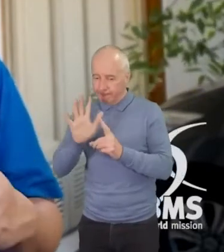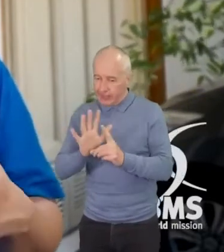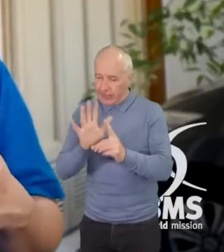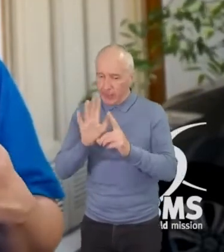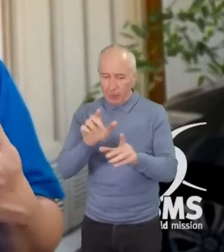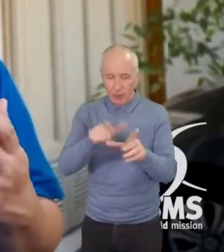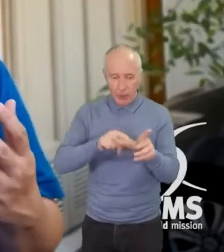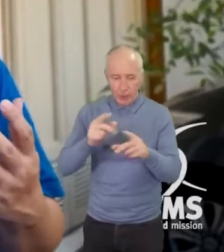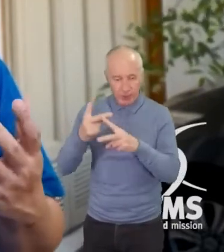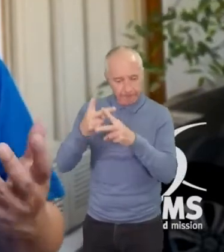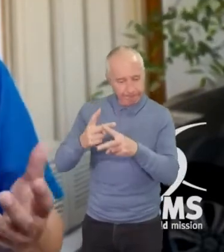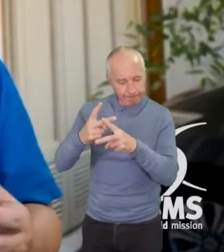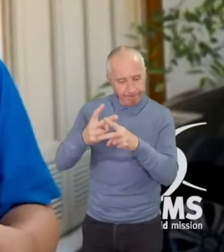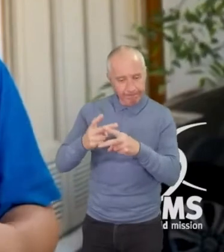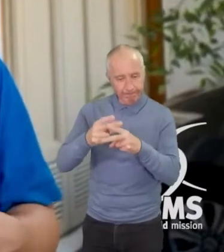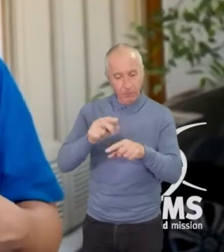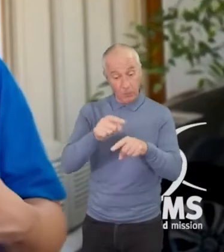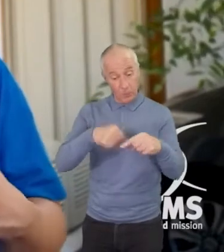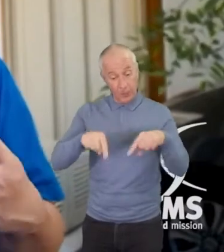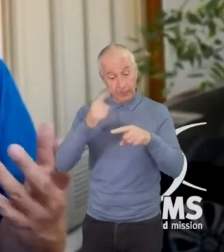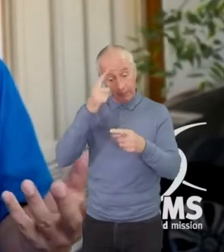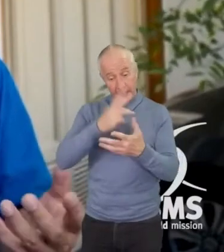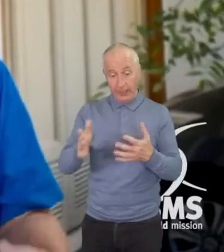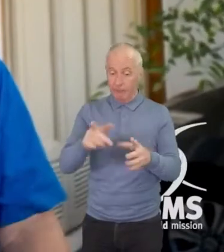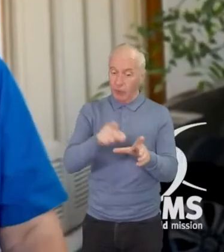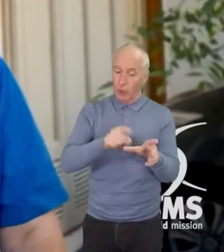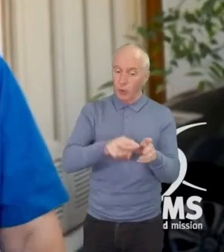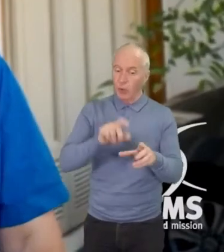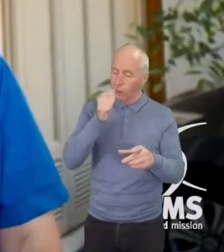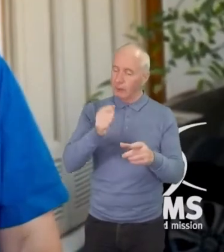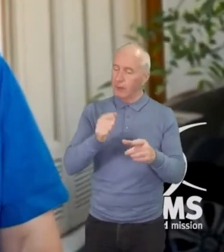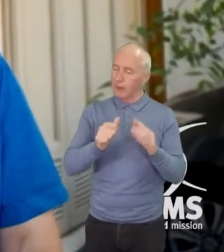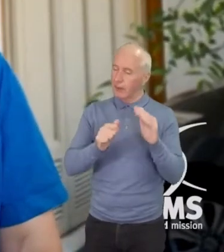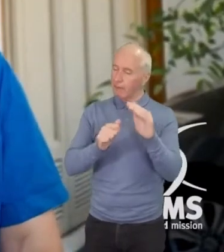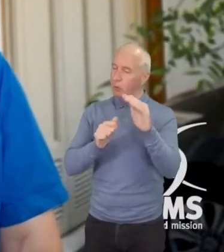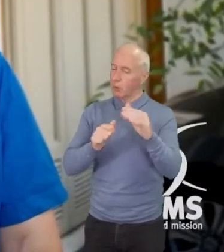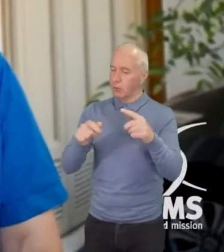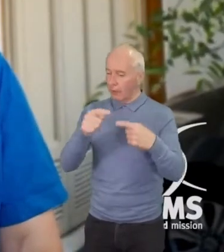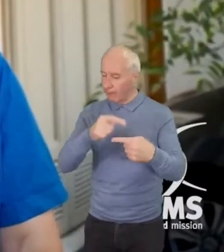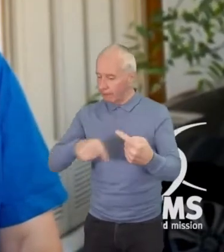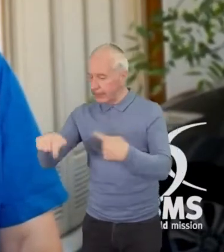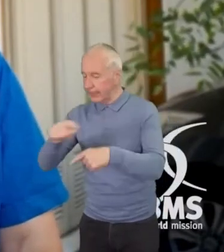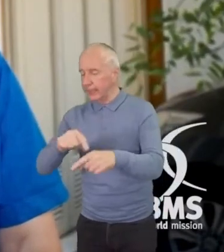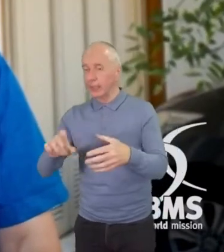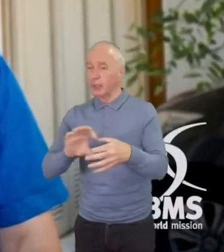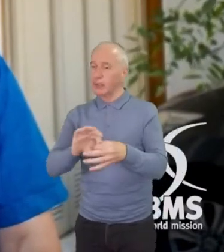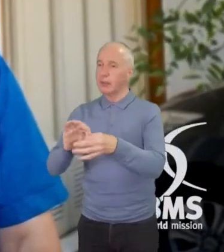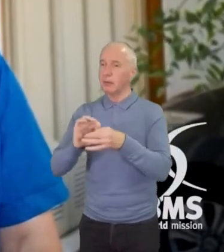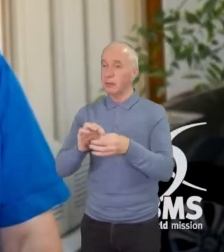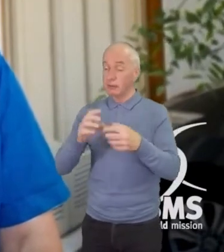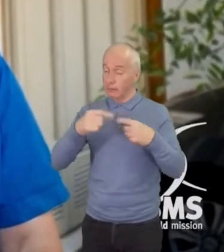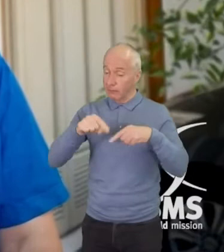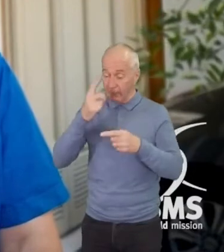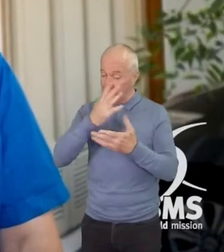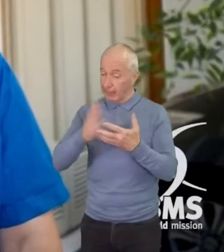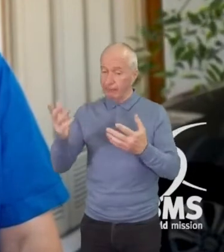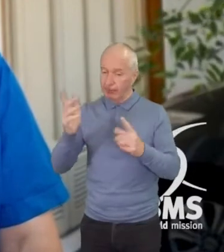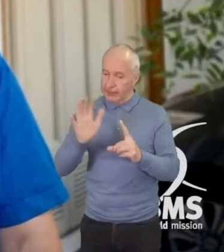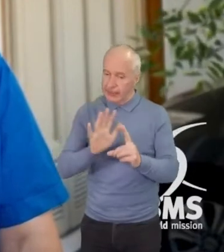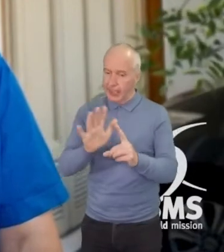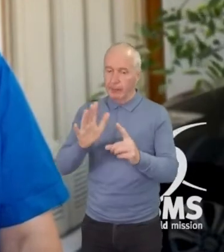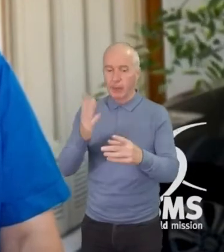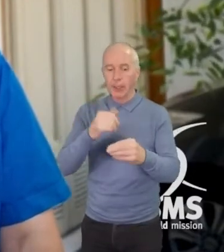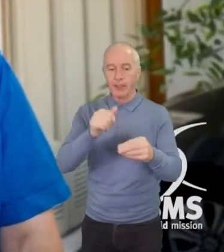Christian will be the future of the church, will be the future of society. And we believe that the disciples will infiltrate all aspects